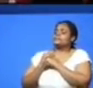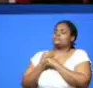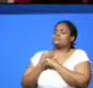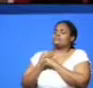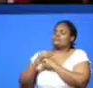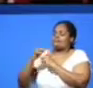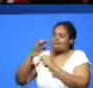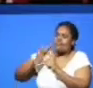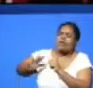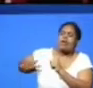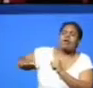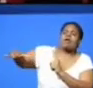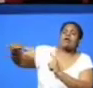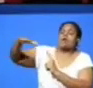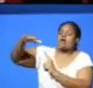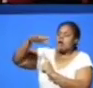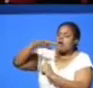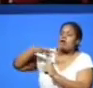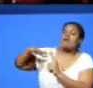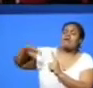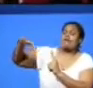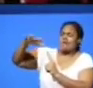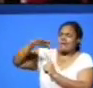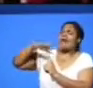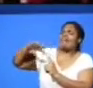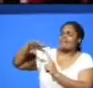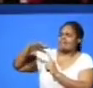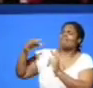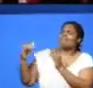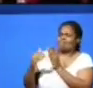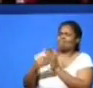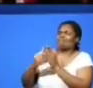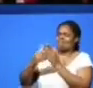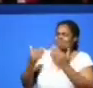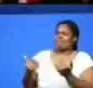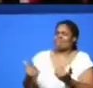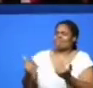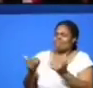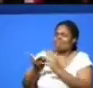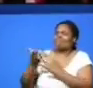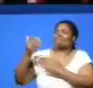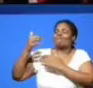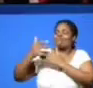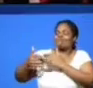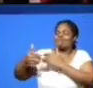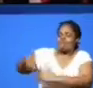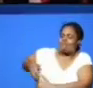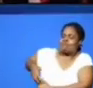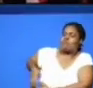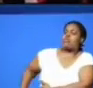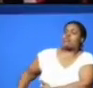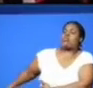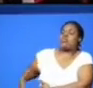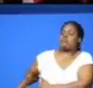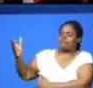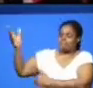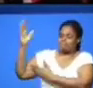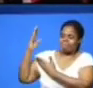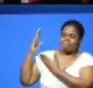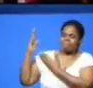cover me one more time in the blood that flowed from your side.